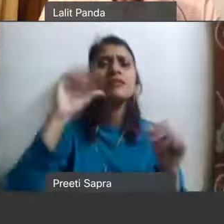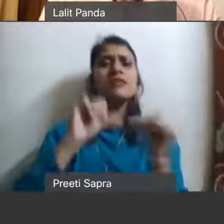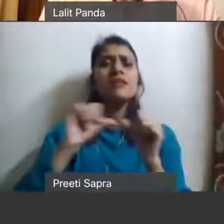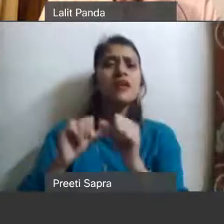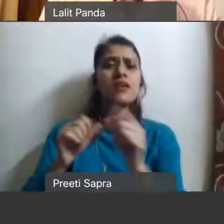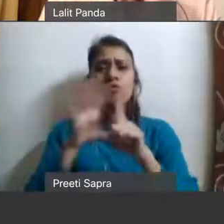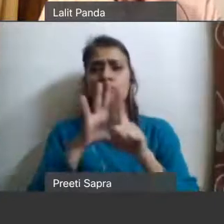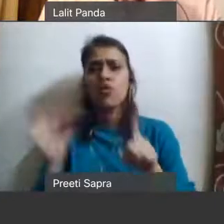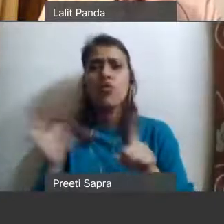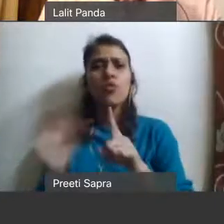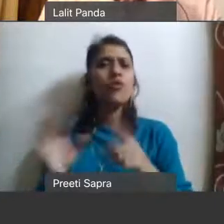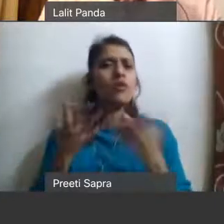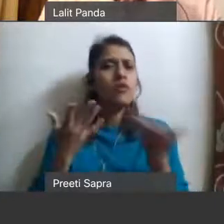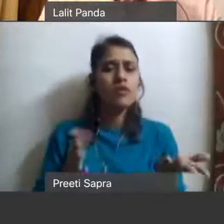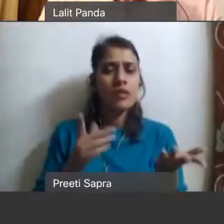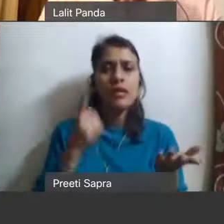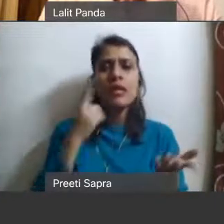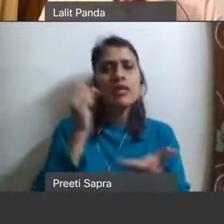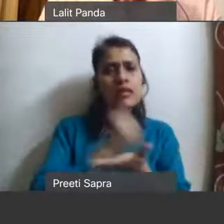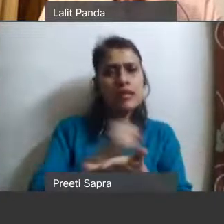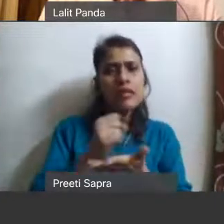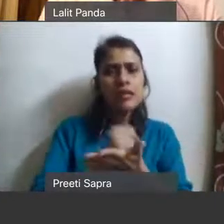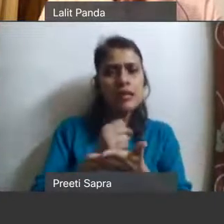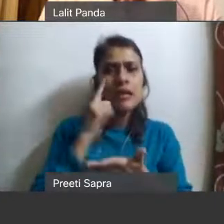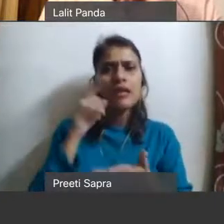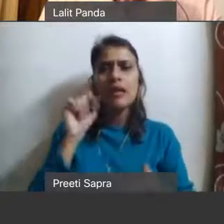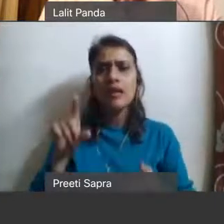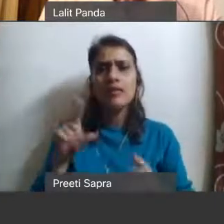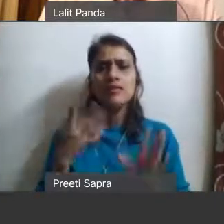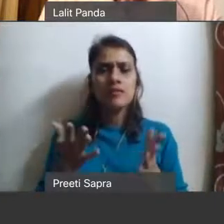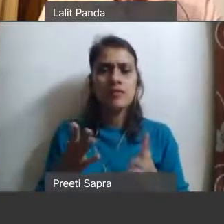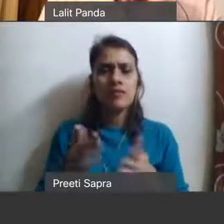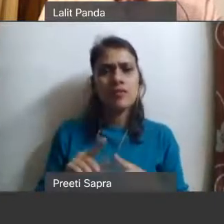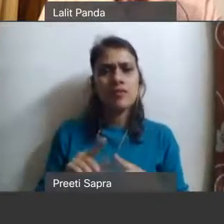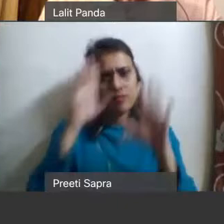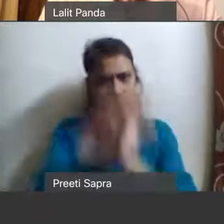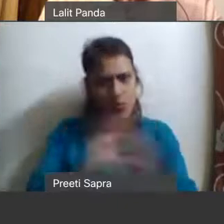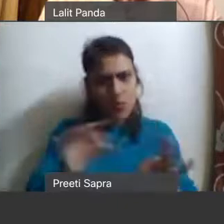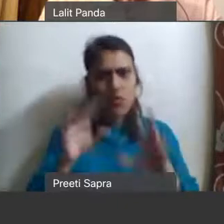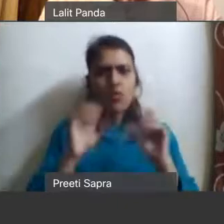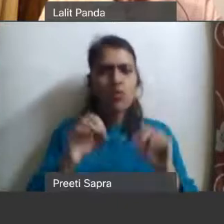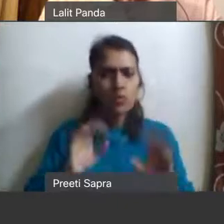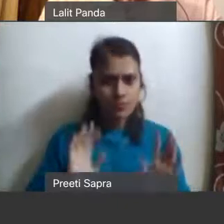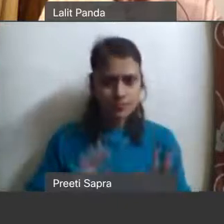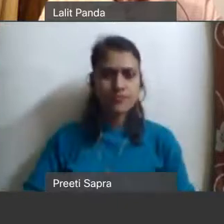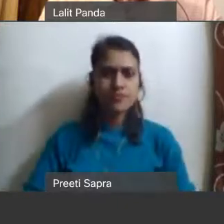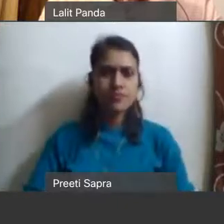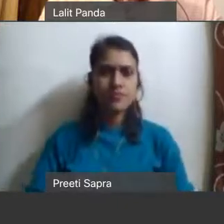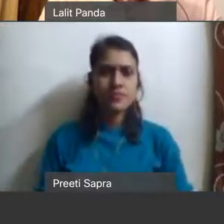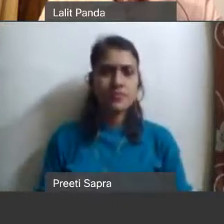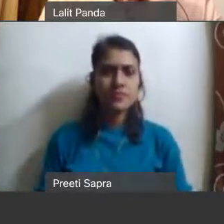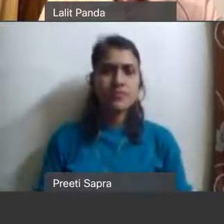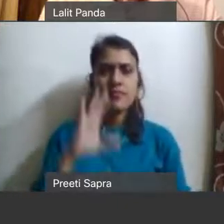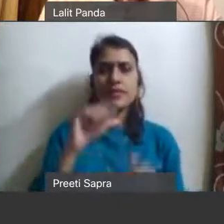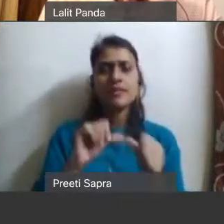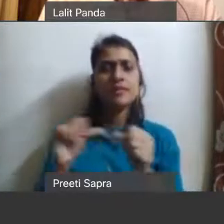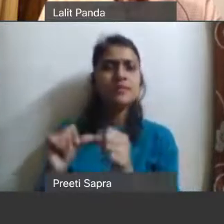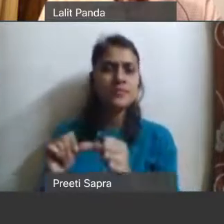fail, and the traditional test is again not satisfied when it comes to the constitutionality of the